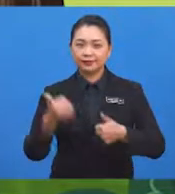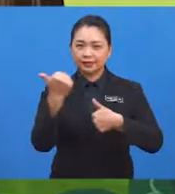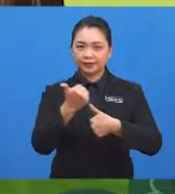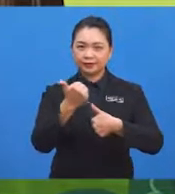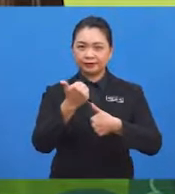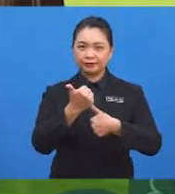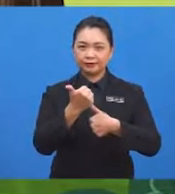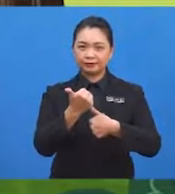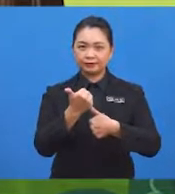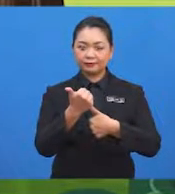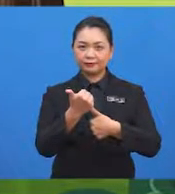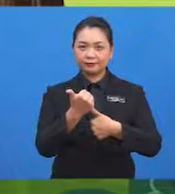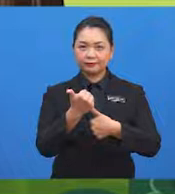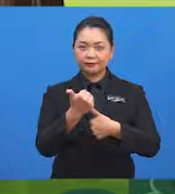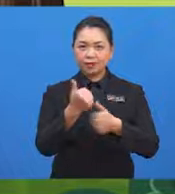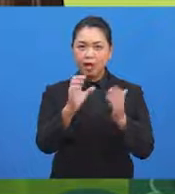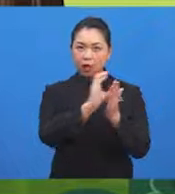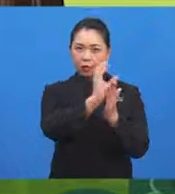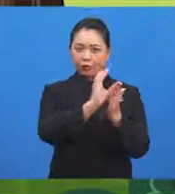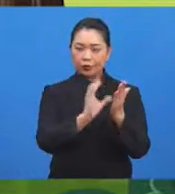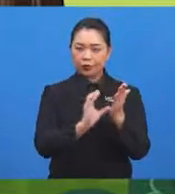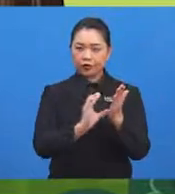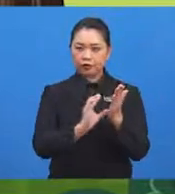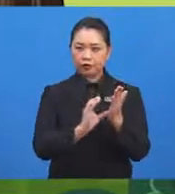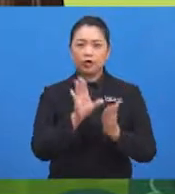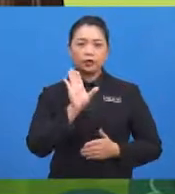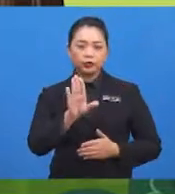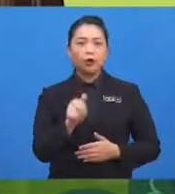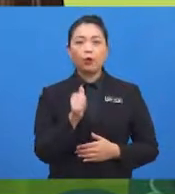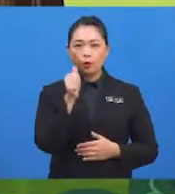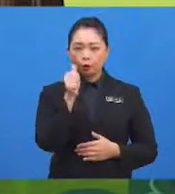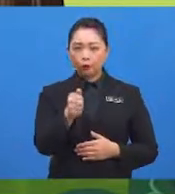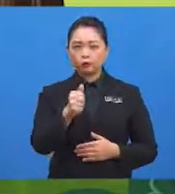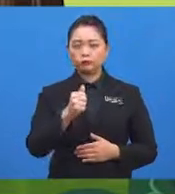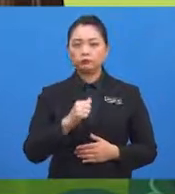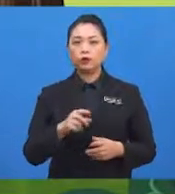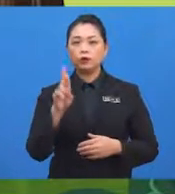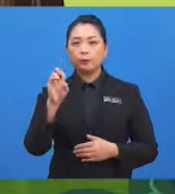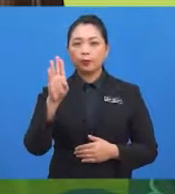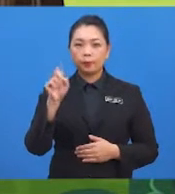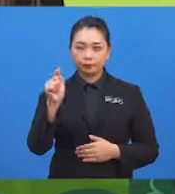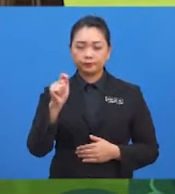Number one. You have to create your own robot.